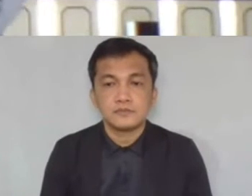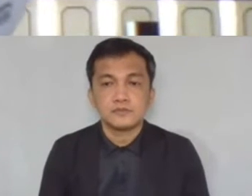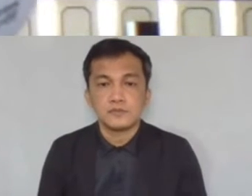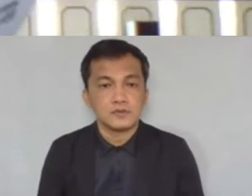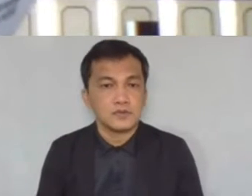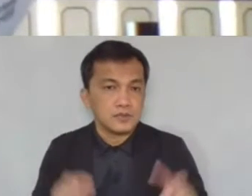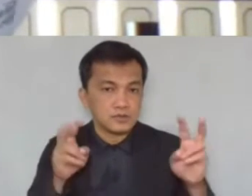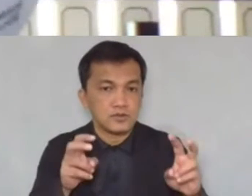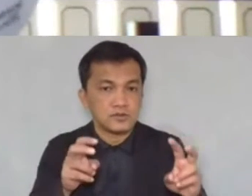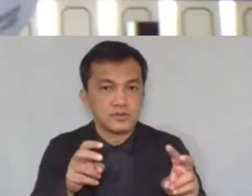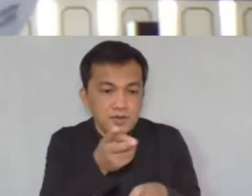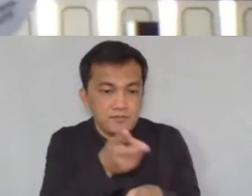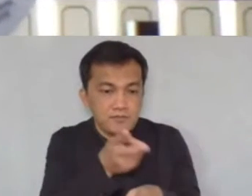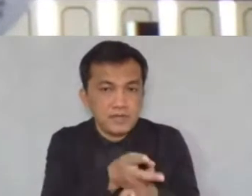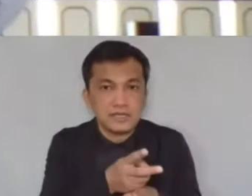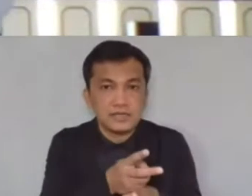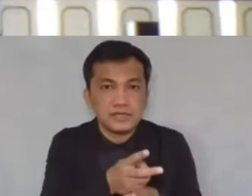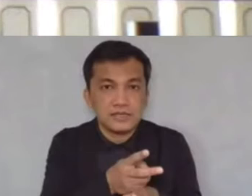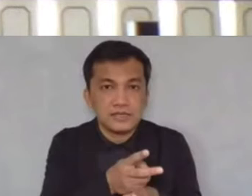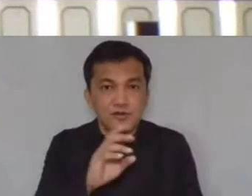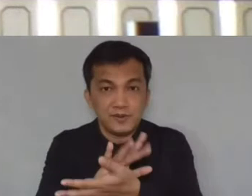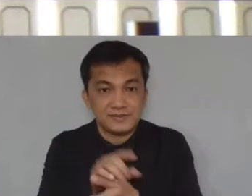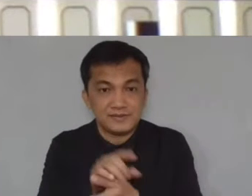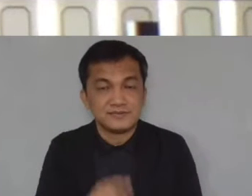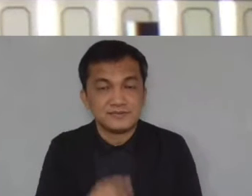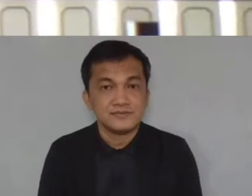This is called the BANTAI COVID.